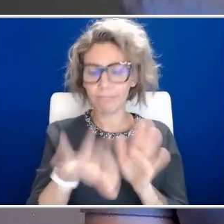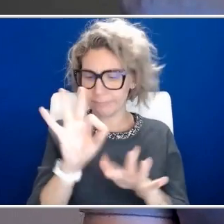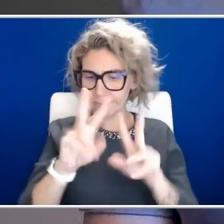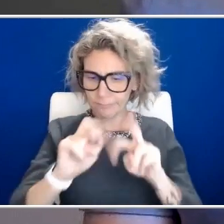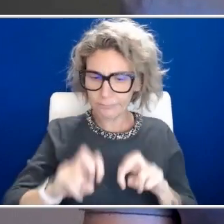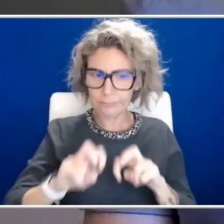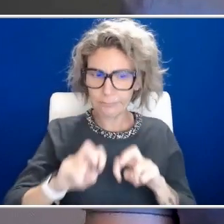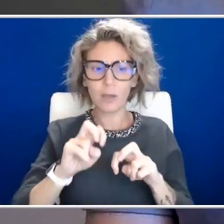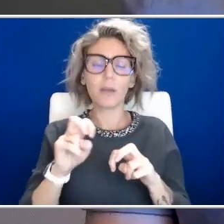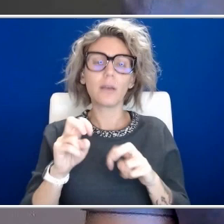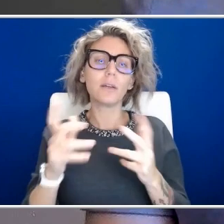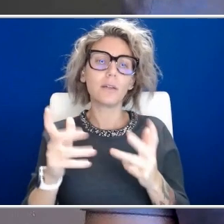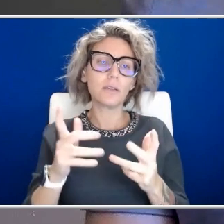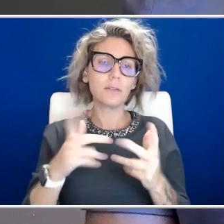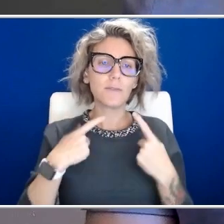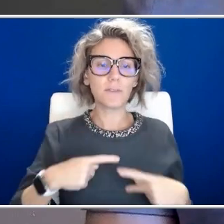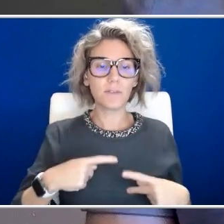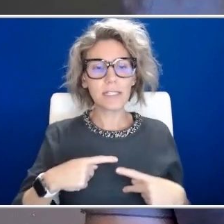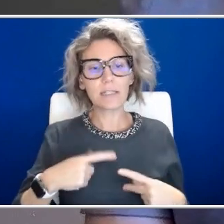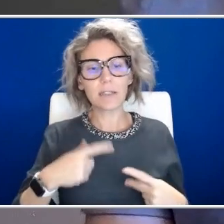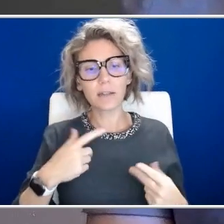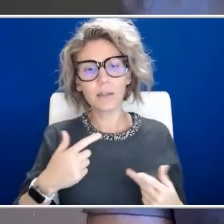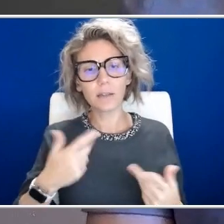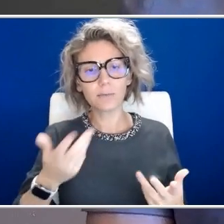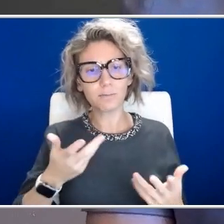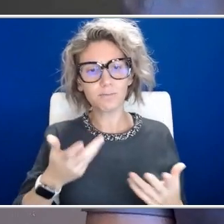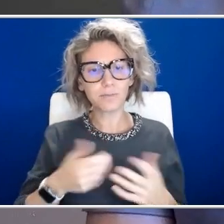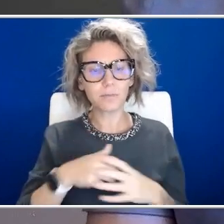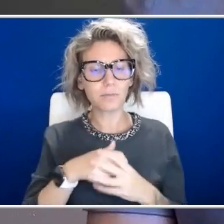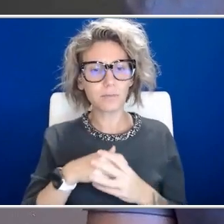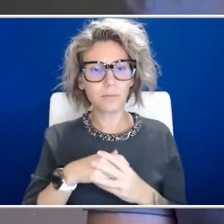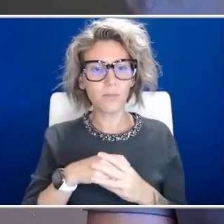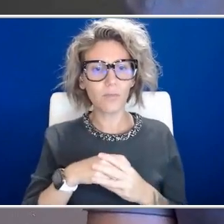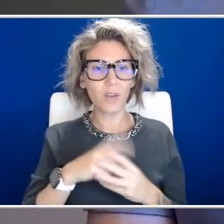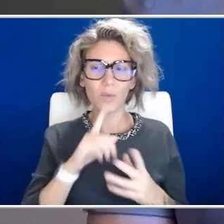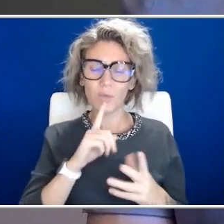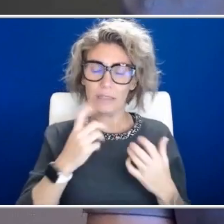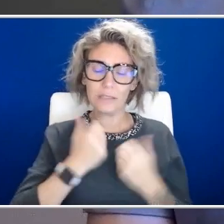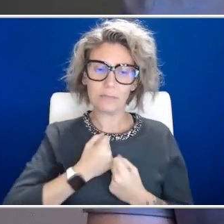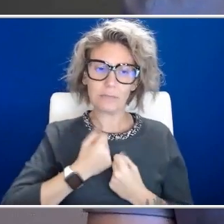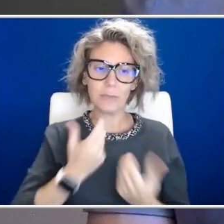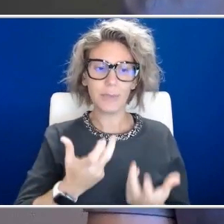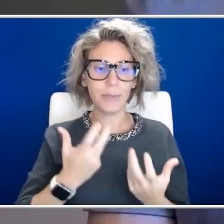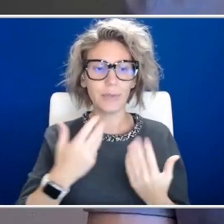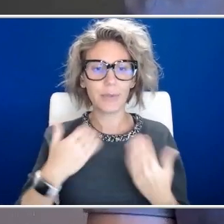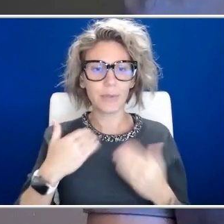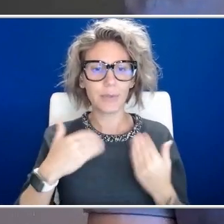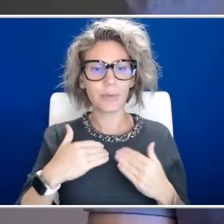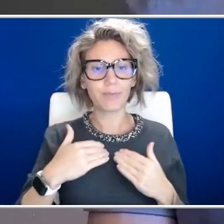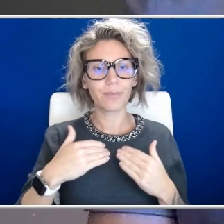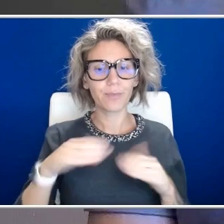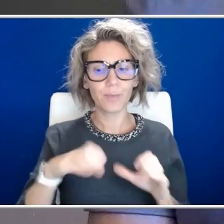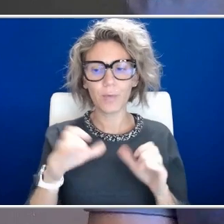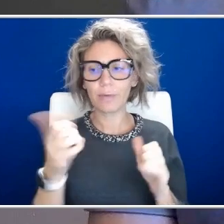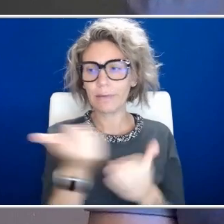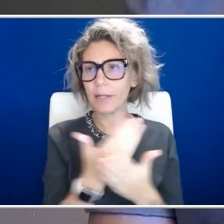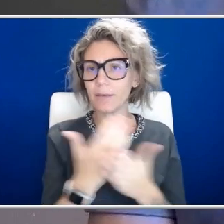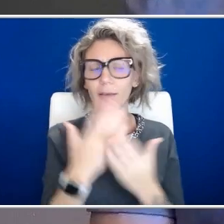just physically has made me pretty exhausted. So, doing anything outside